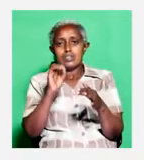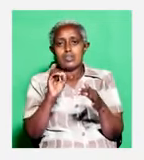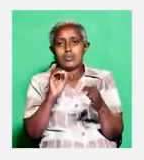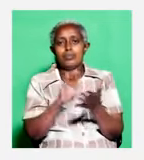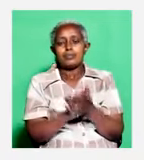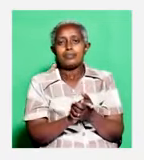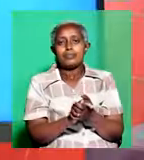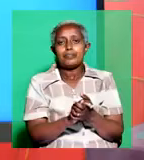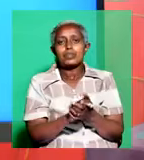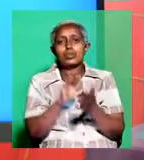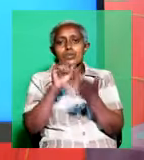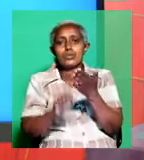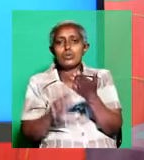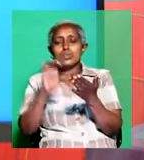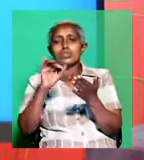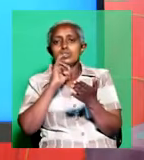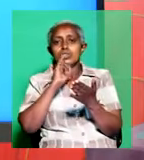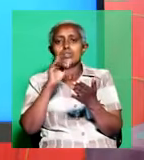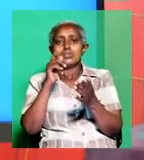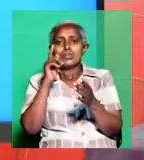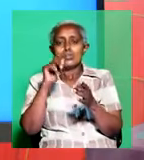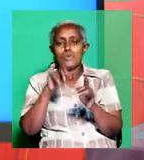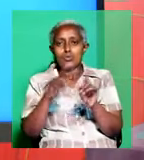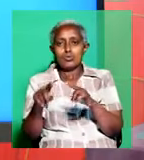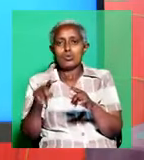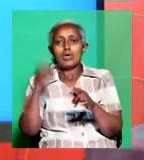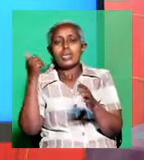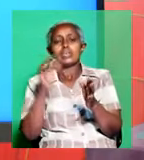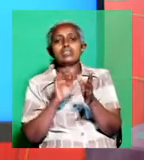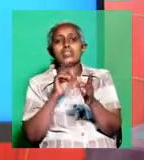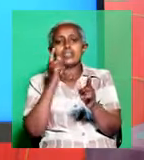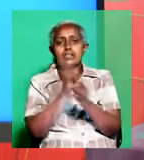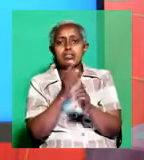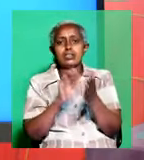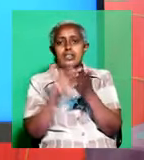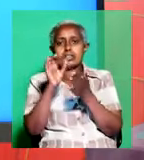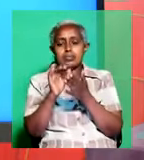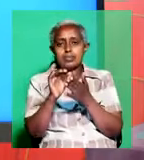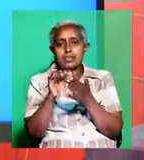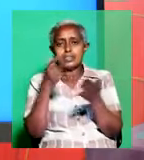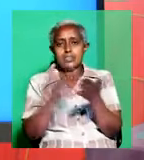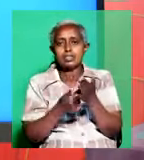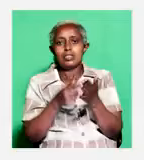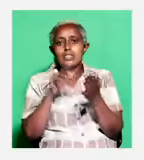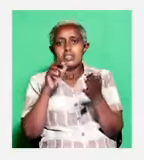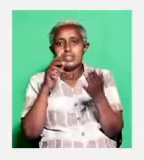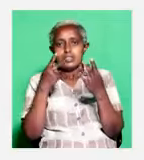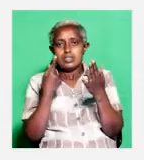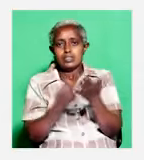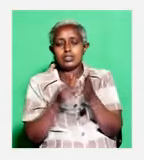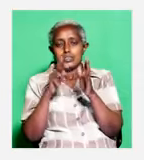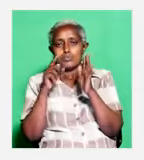0. So C is also another critical number. If you see this point,